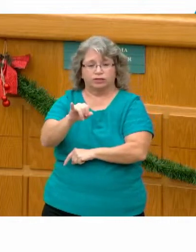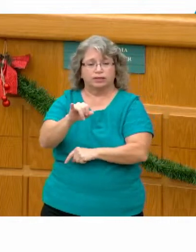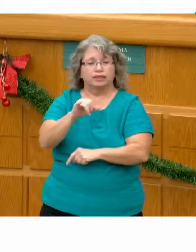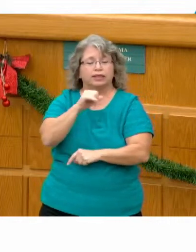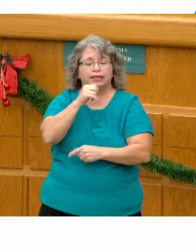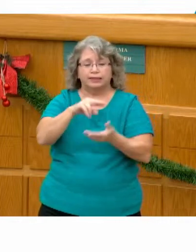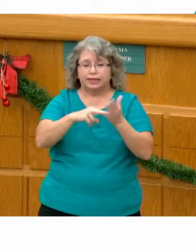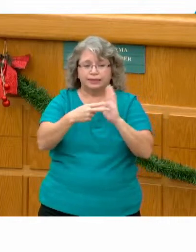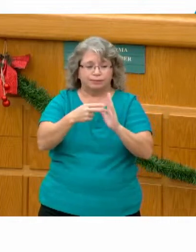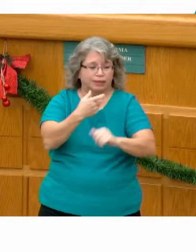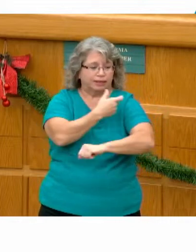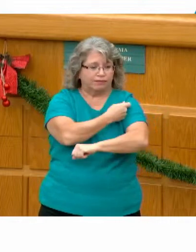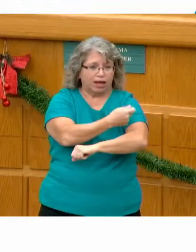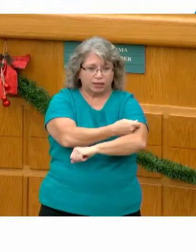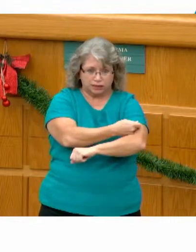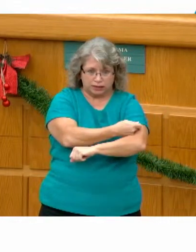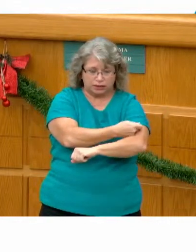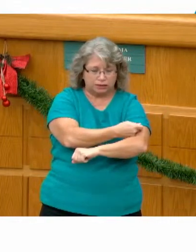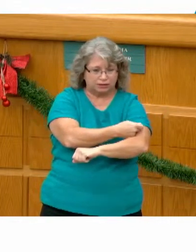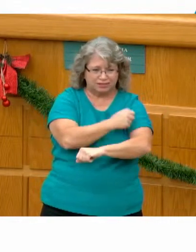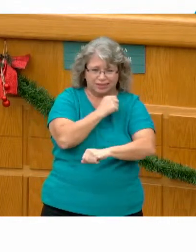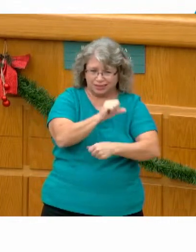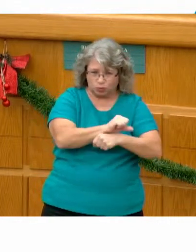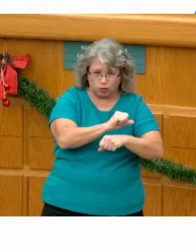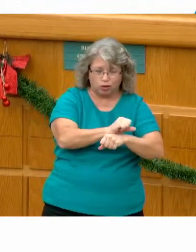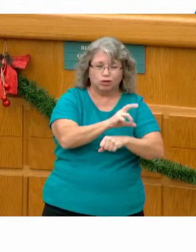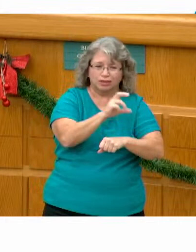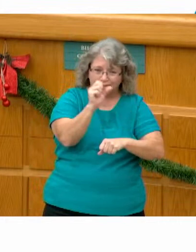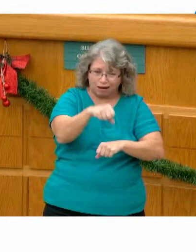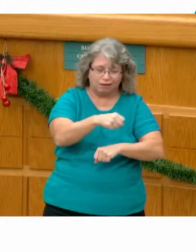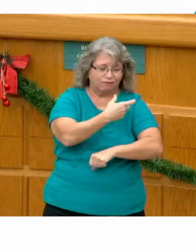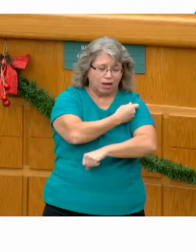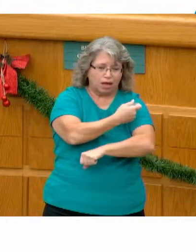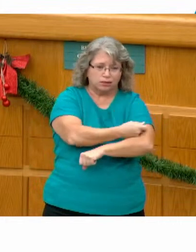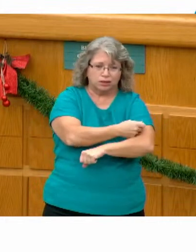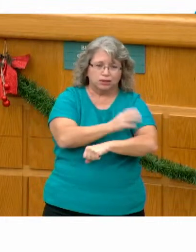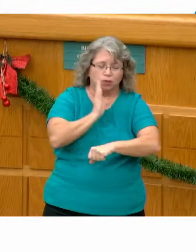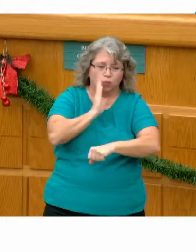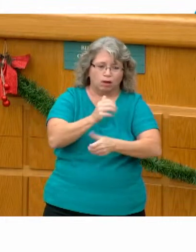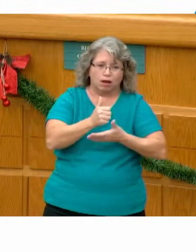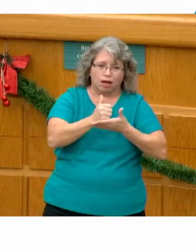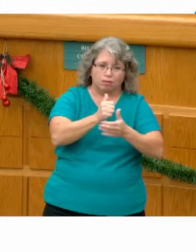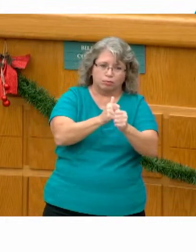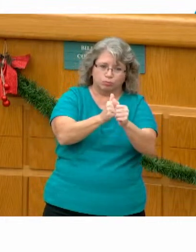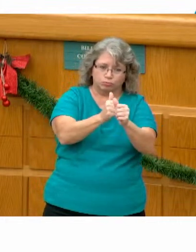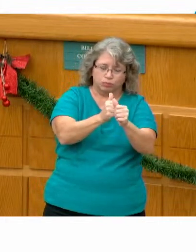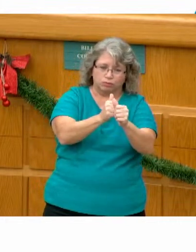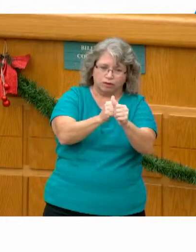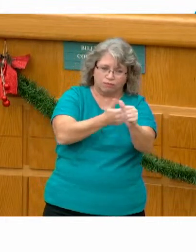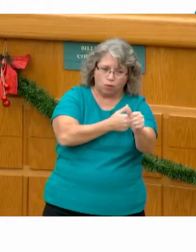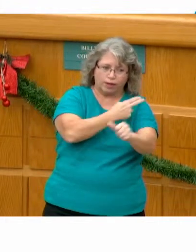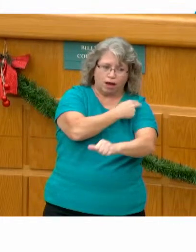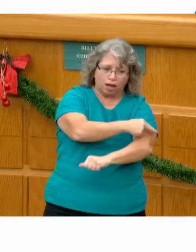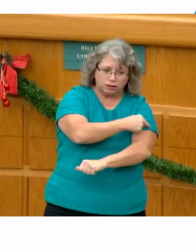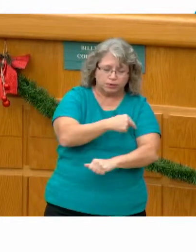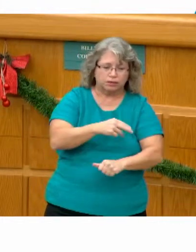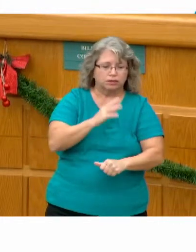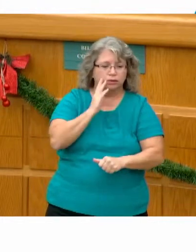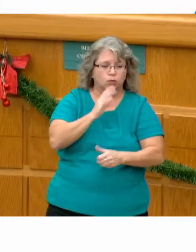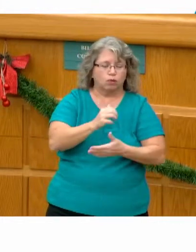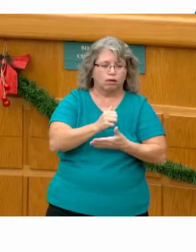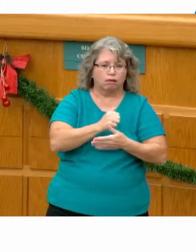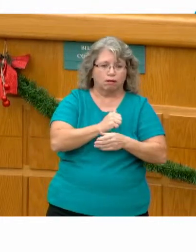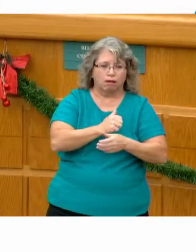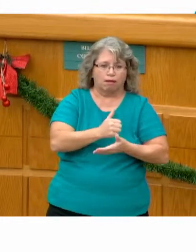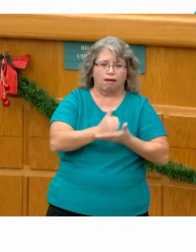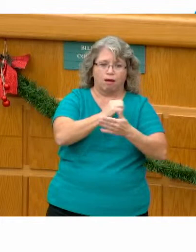vaccines are preventing you from going to the hospital. They're preventing you from dying due to Omicron. Okay, so in summary,